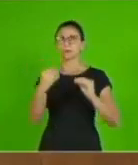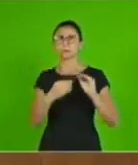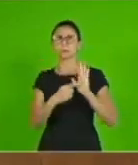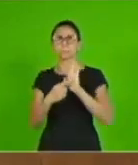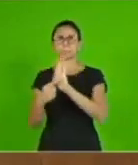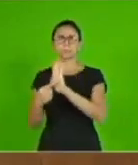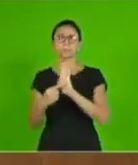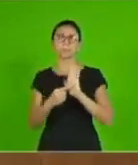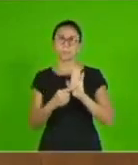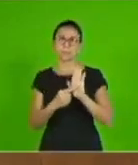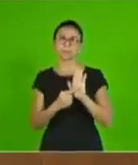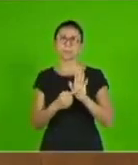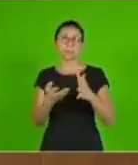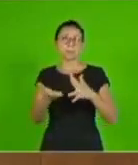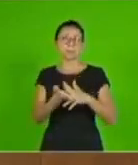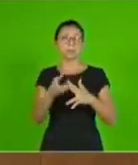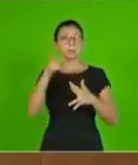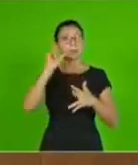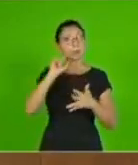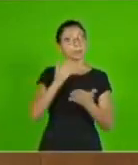information.